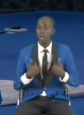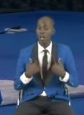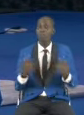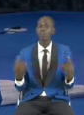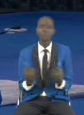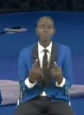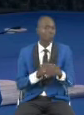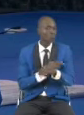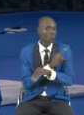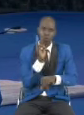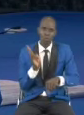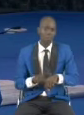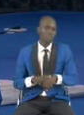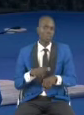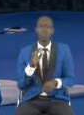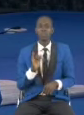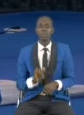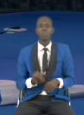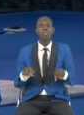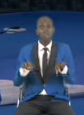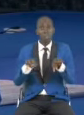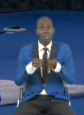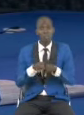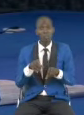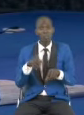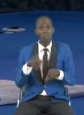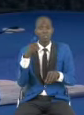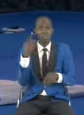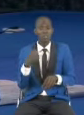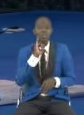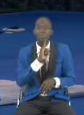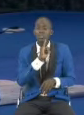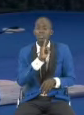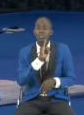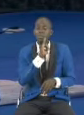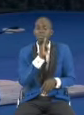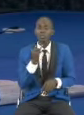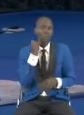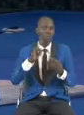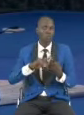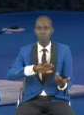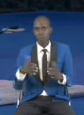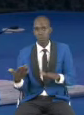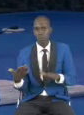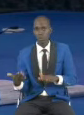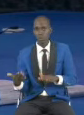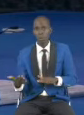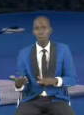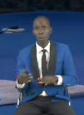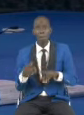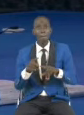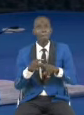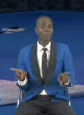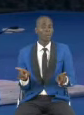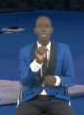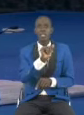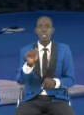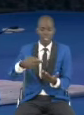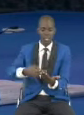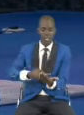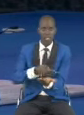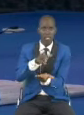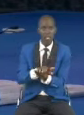the Israelites should have died, but a lamb died on their